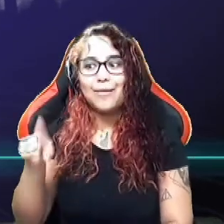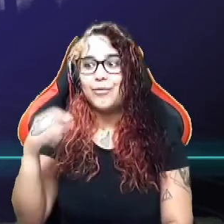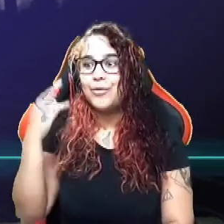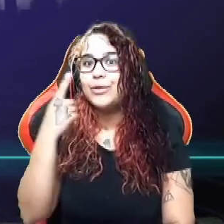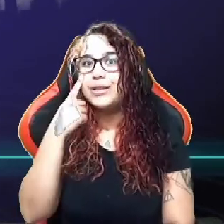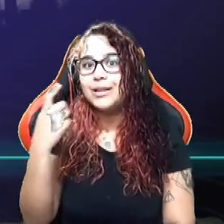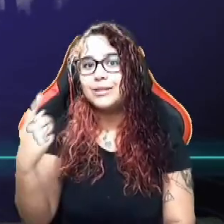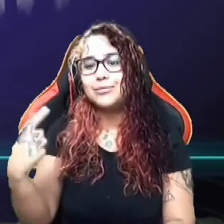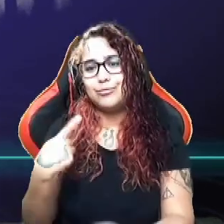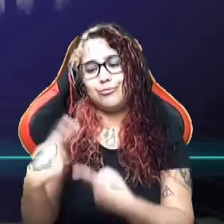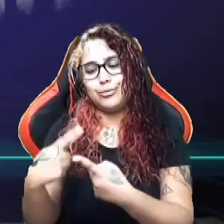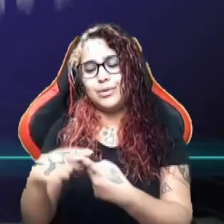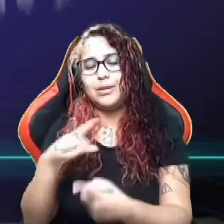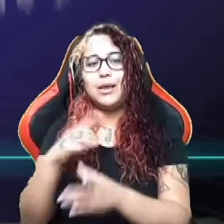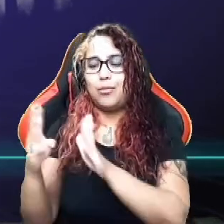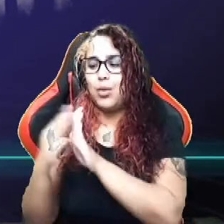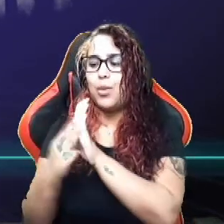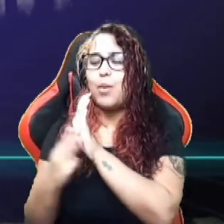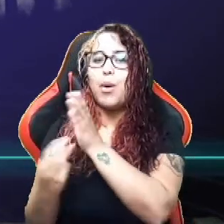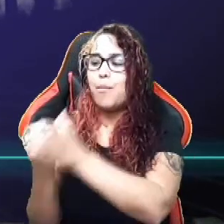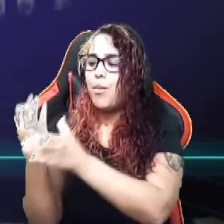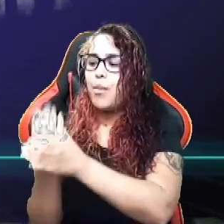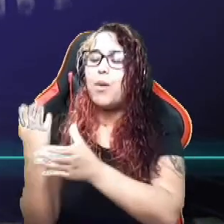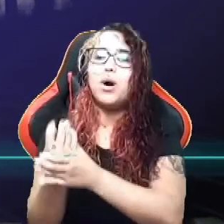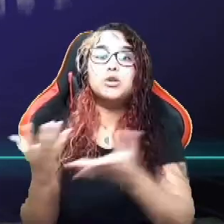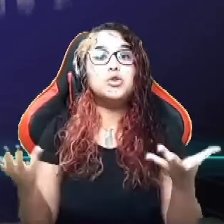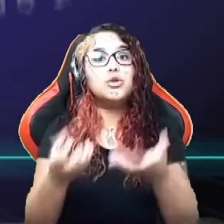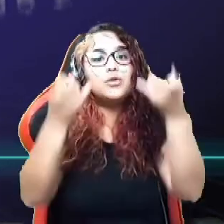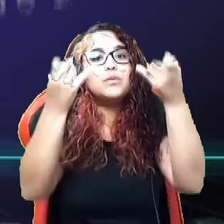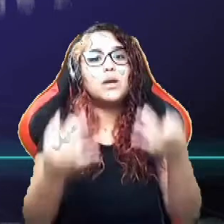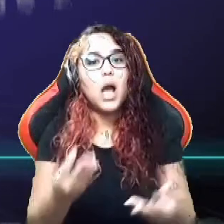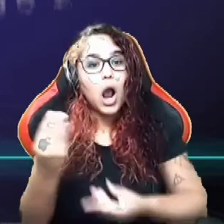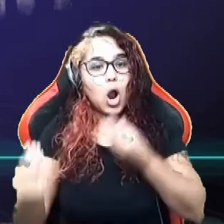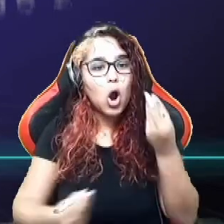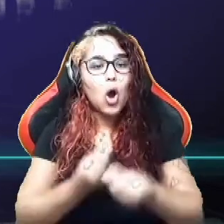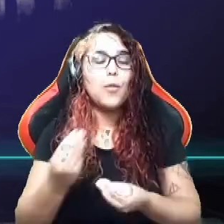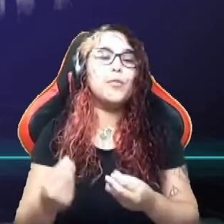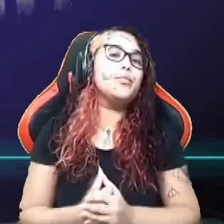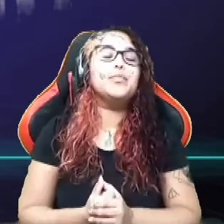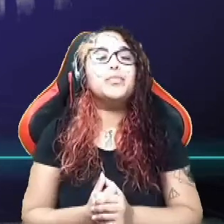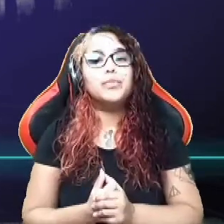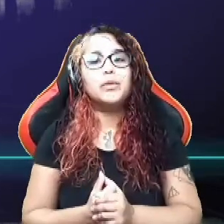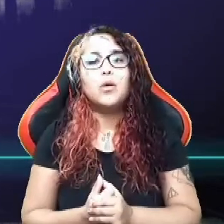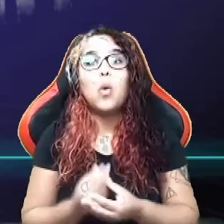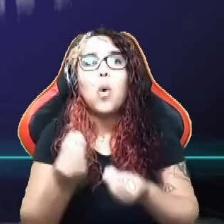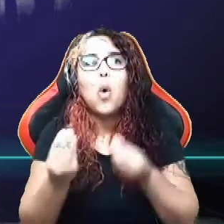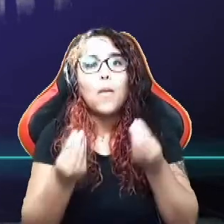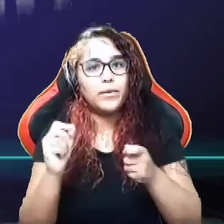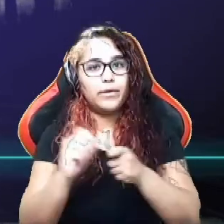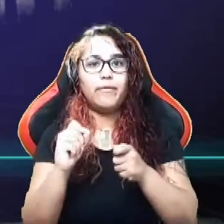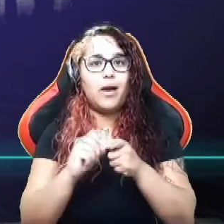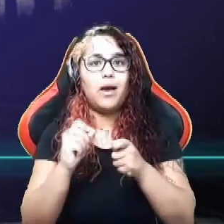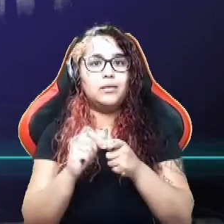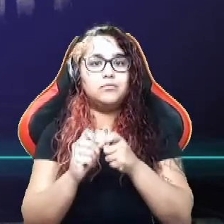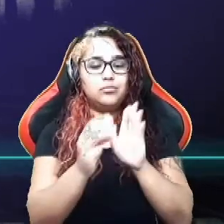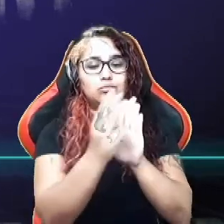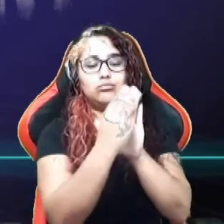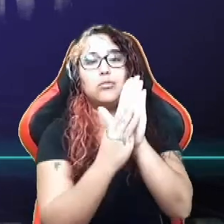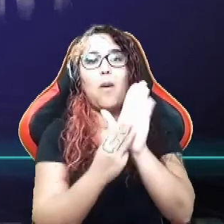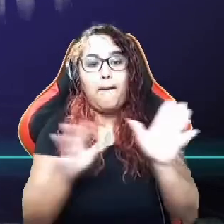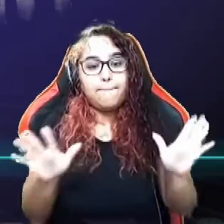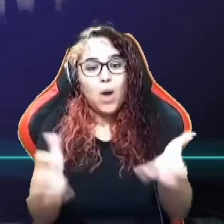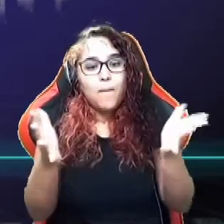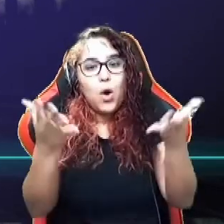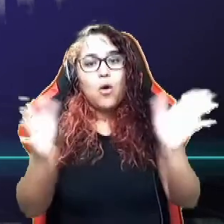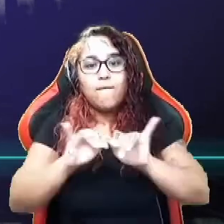its unique game content creation method. So let me tell you how to create engaging, successful